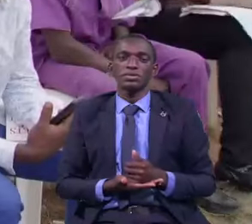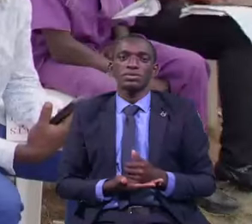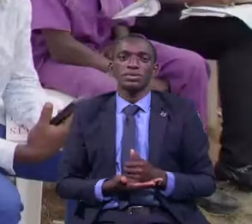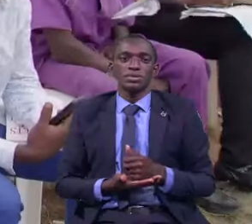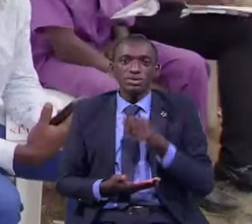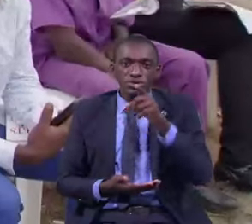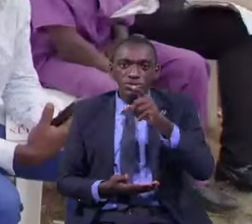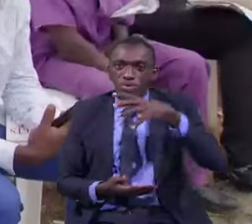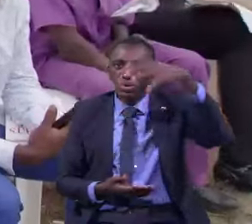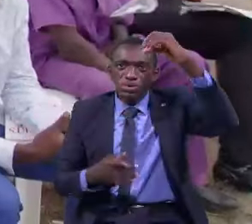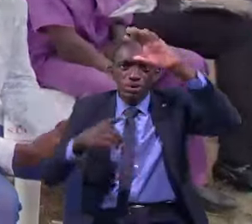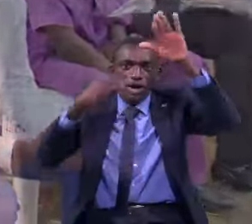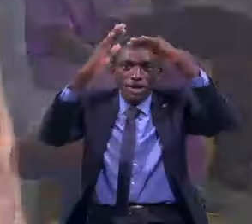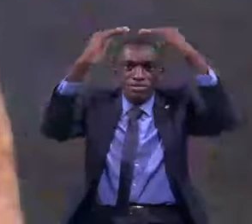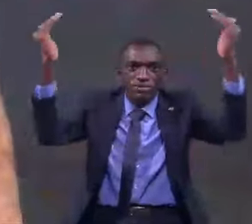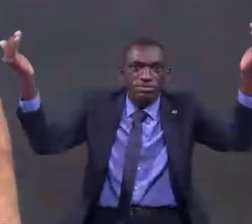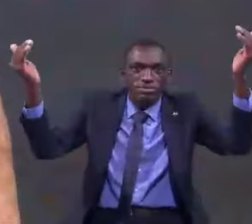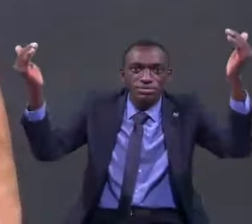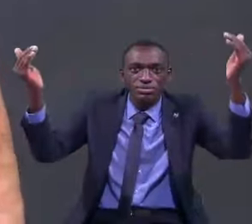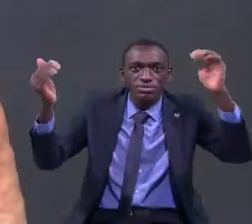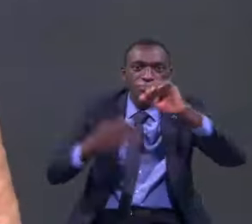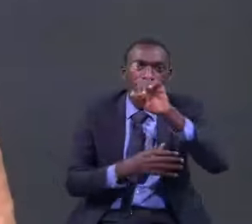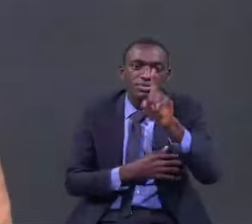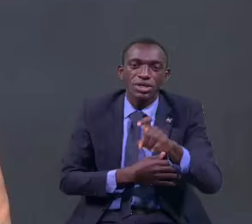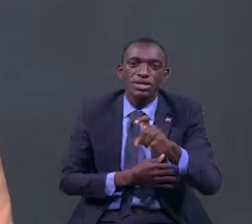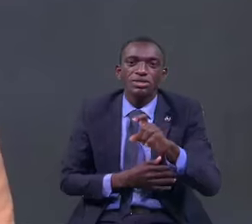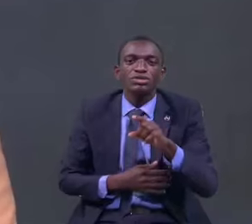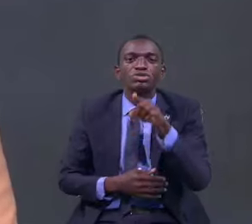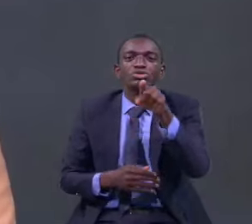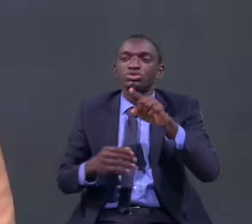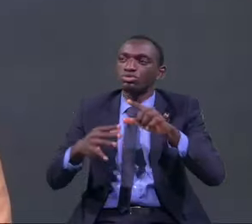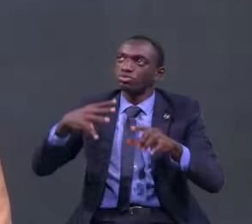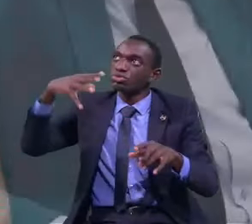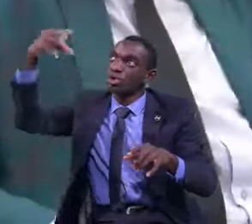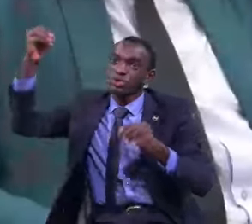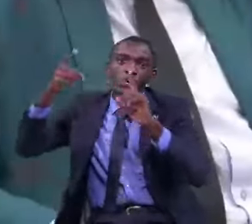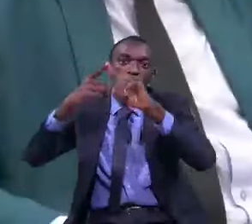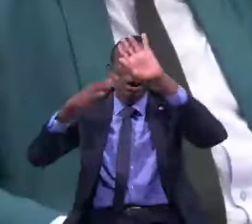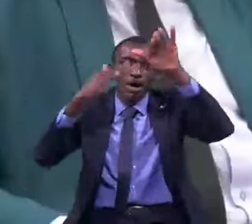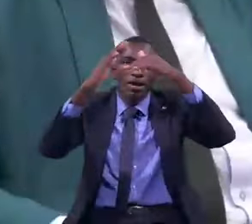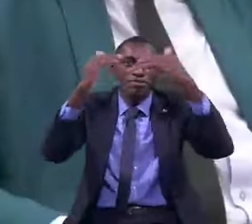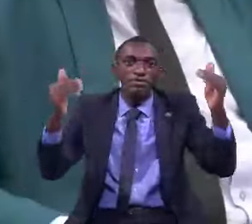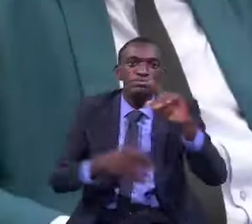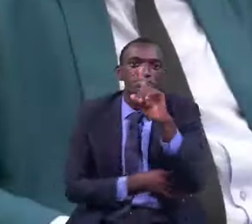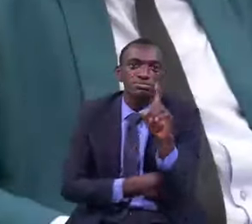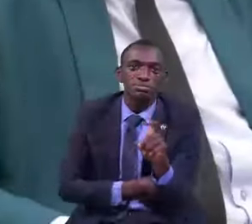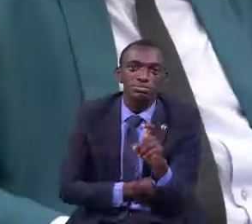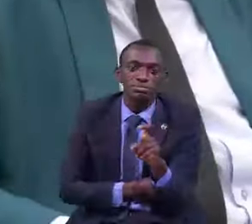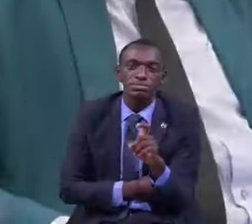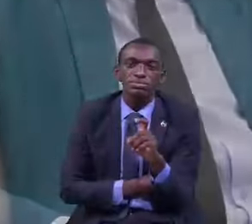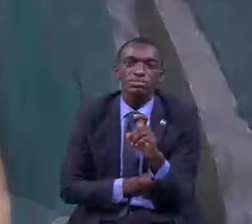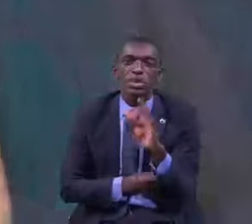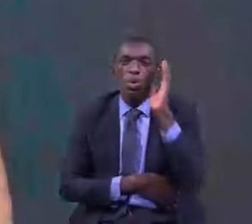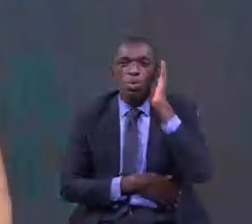going to heaven? Iras-tu au ciel? I said, are you going to heaven? Iras-tu au ciel? Will you